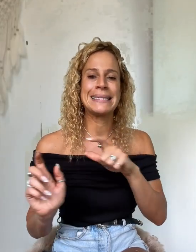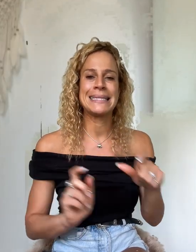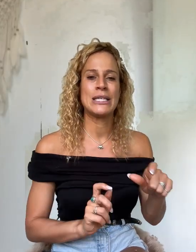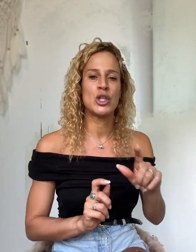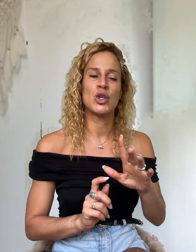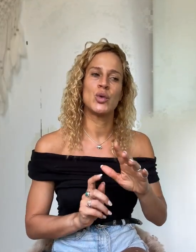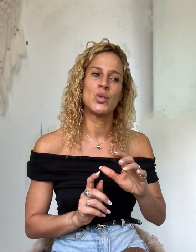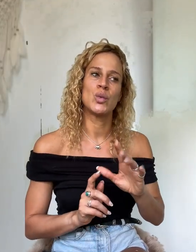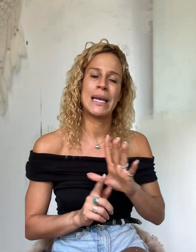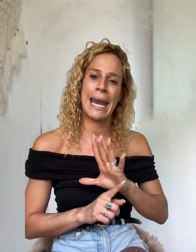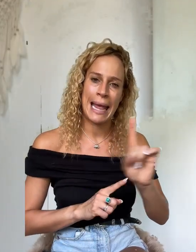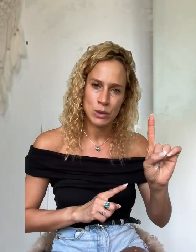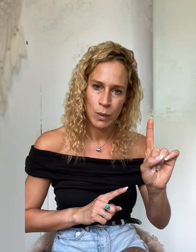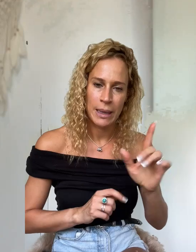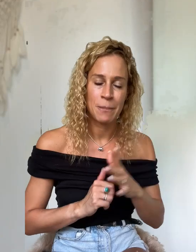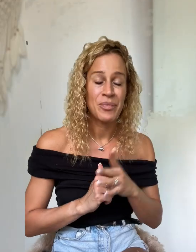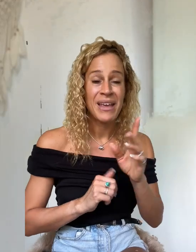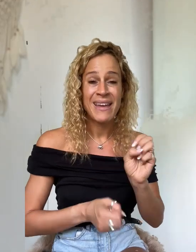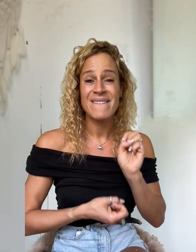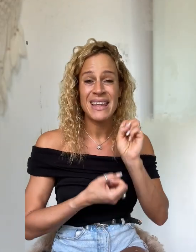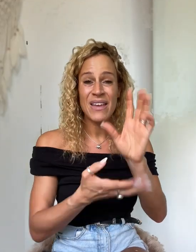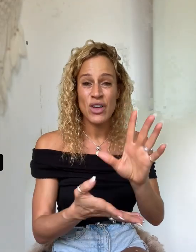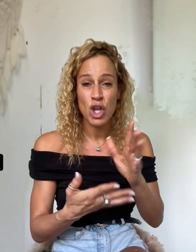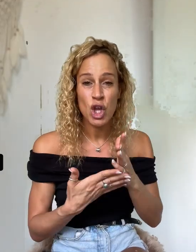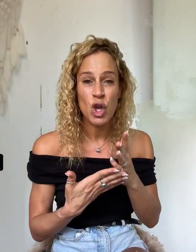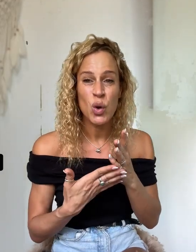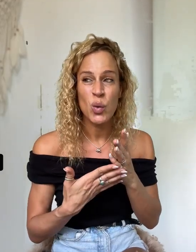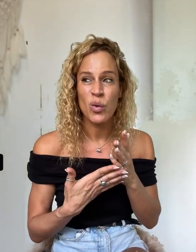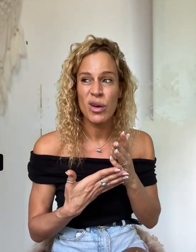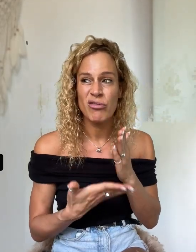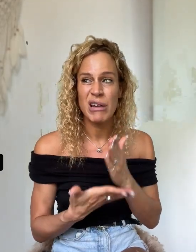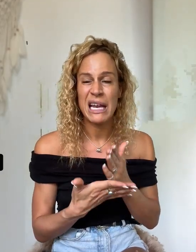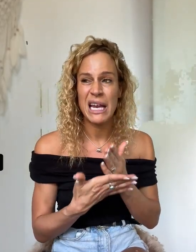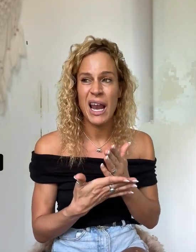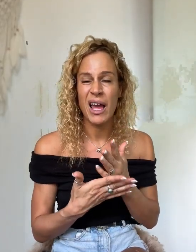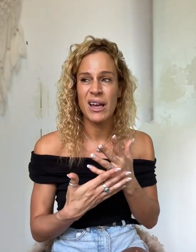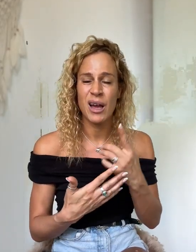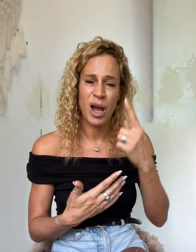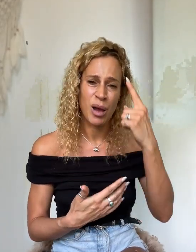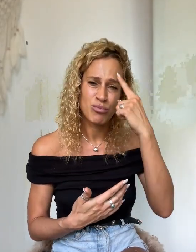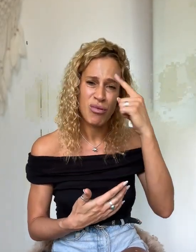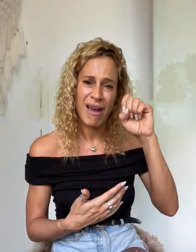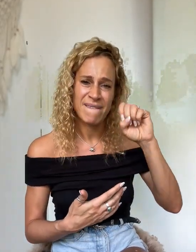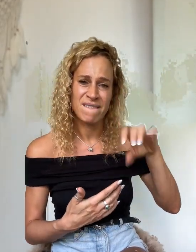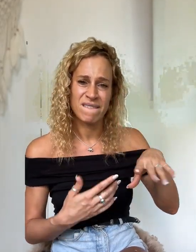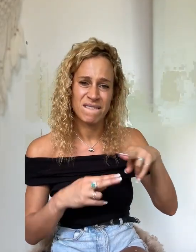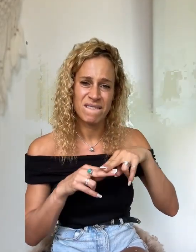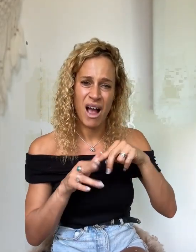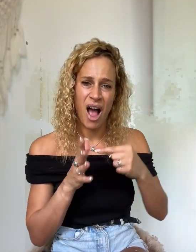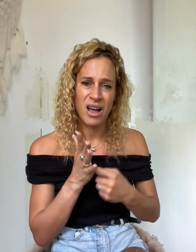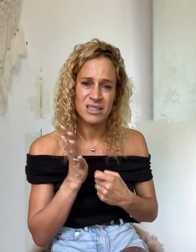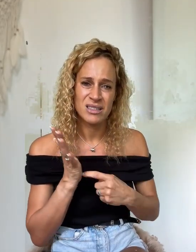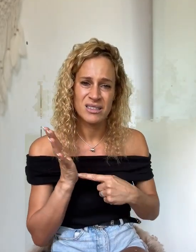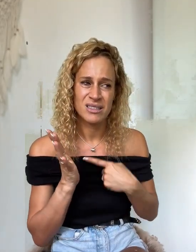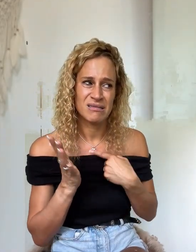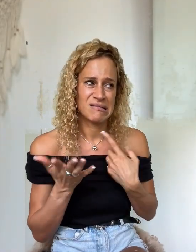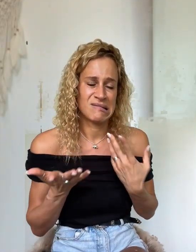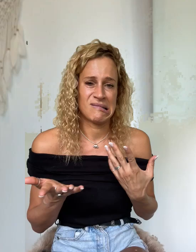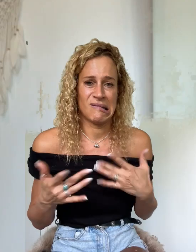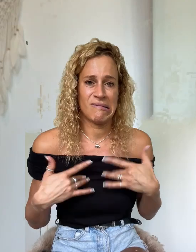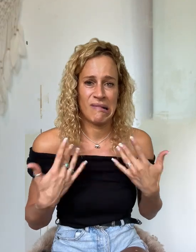I've given you a little brief kind of, I don't know, I feel like that was a brain fart. I don't feel like that was